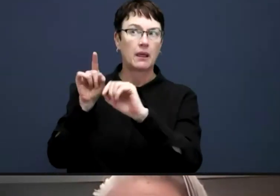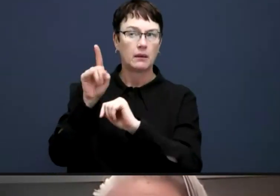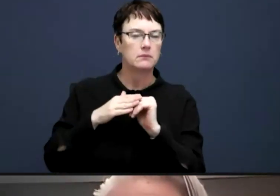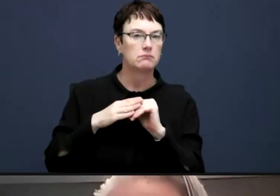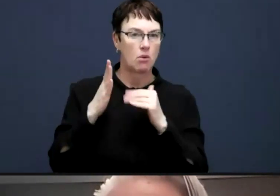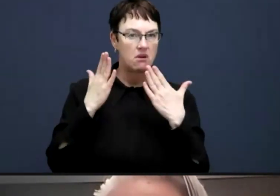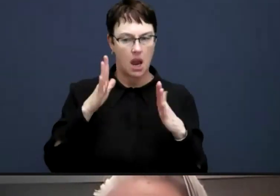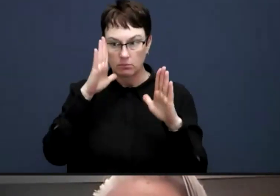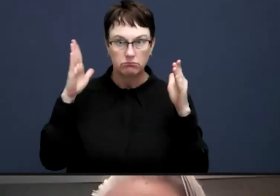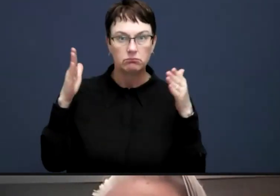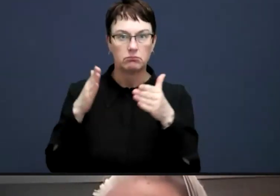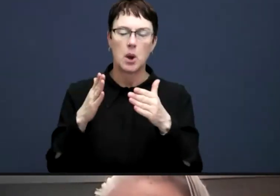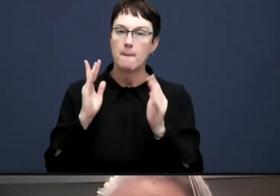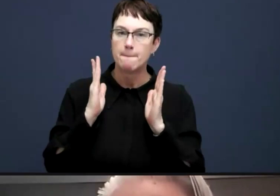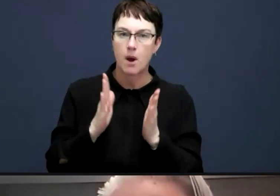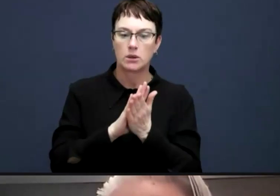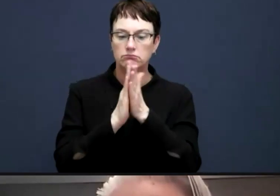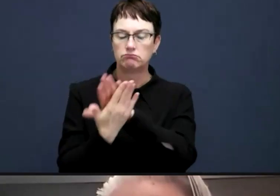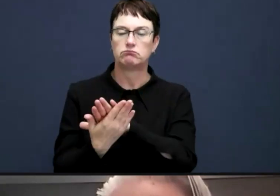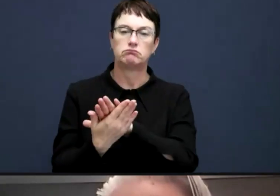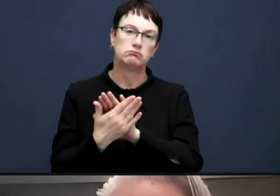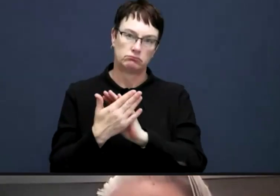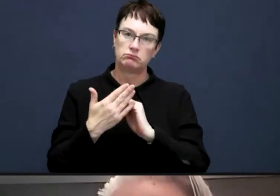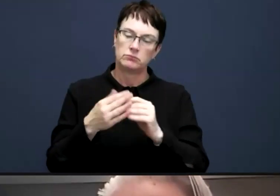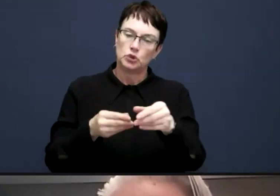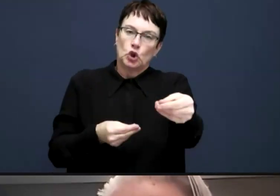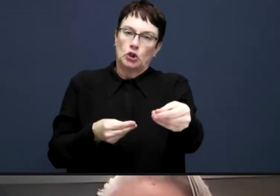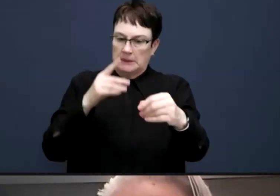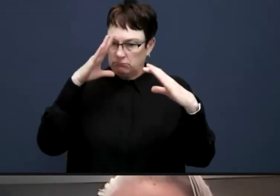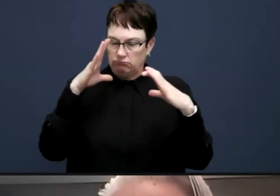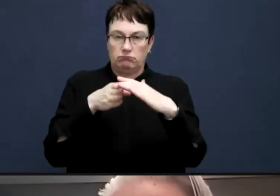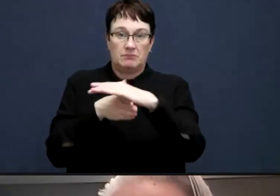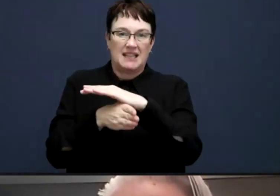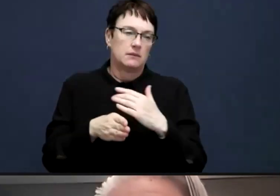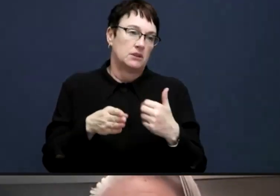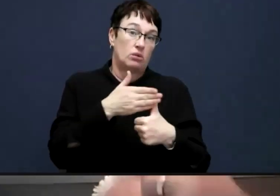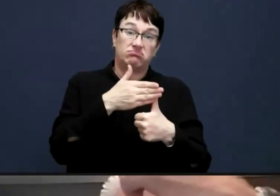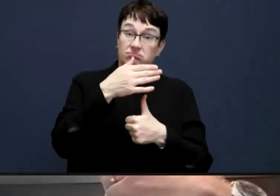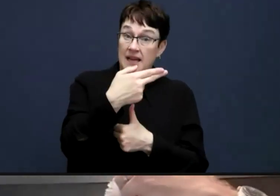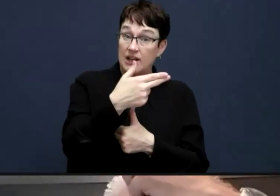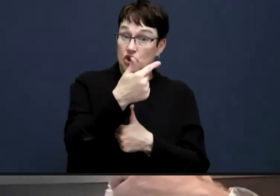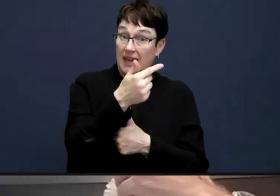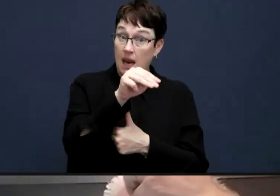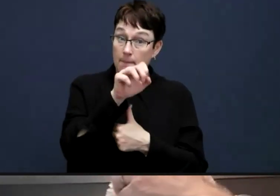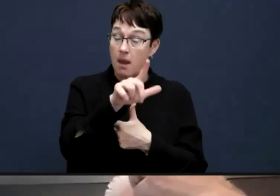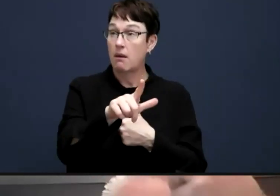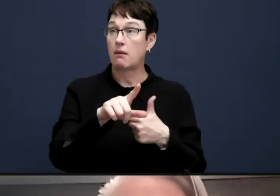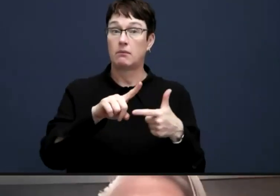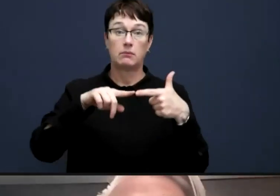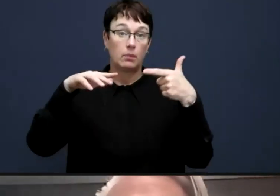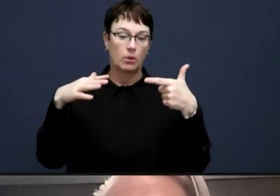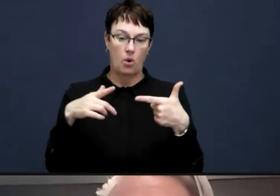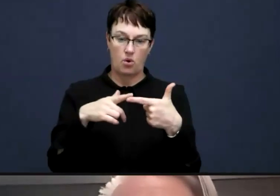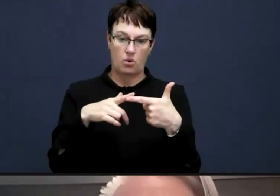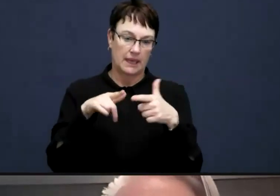converting documents to HTML or in their native space. I know that, and it